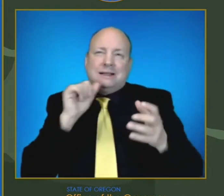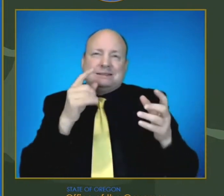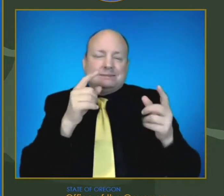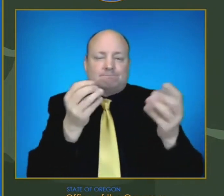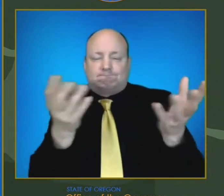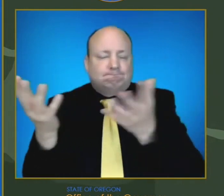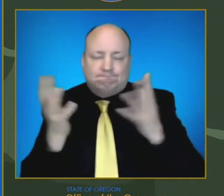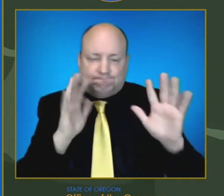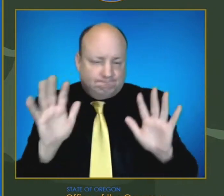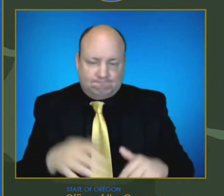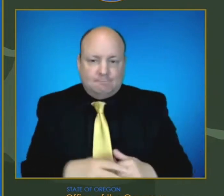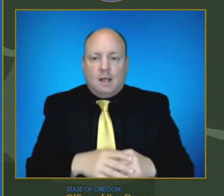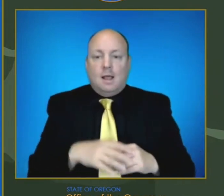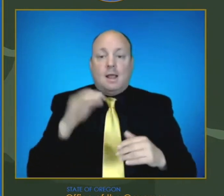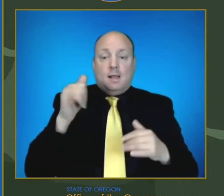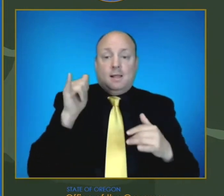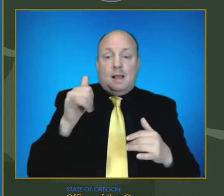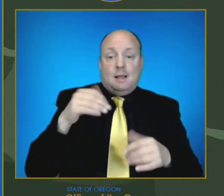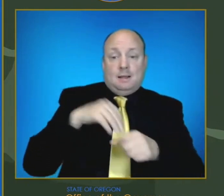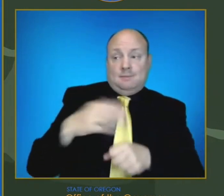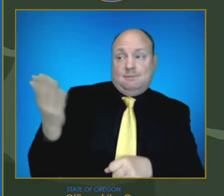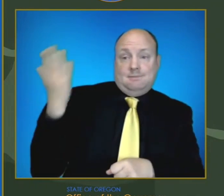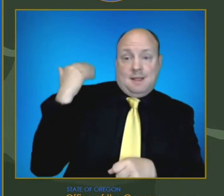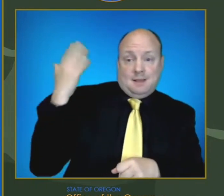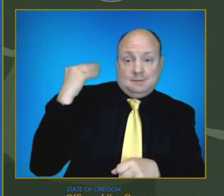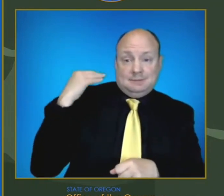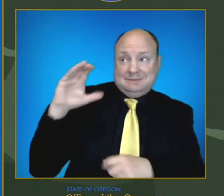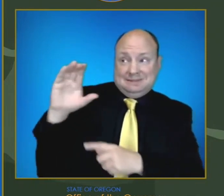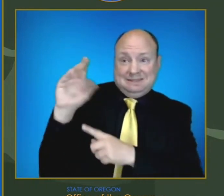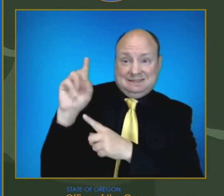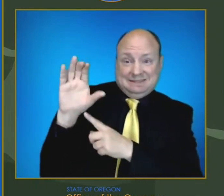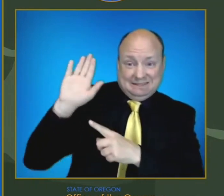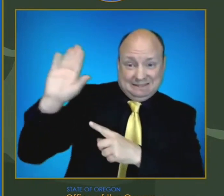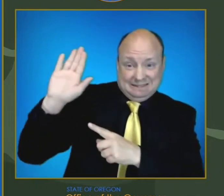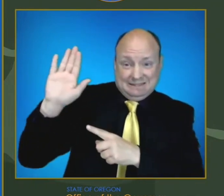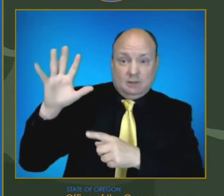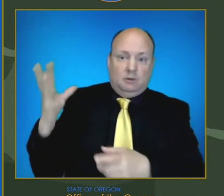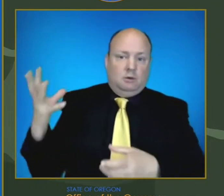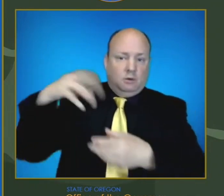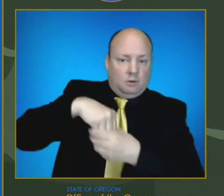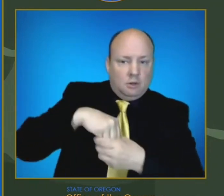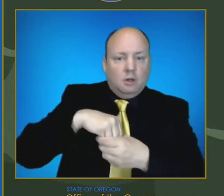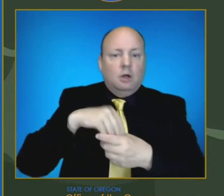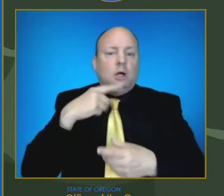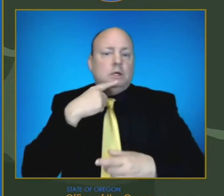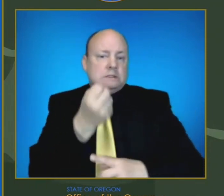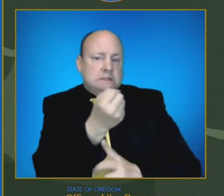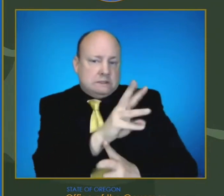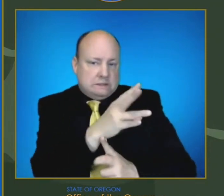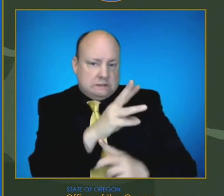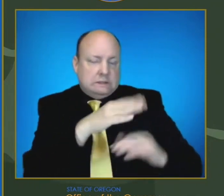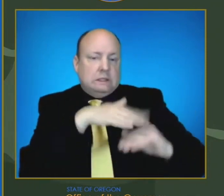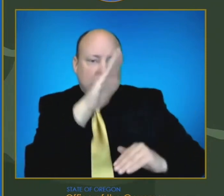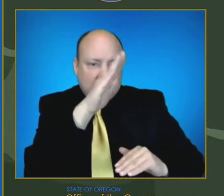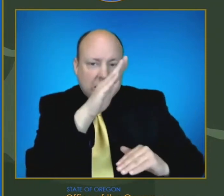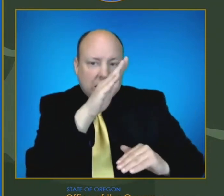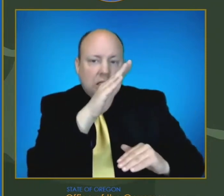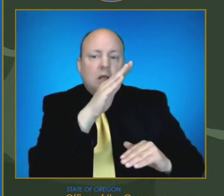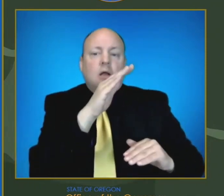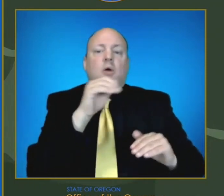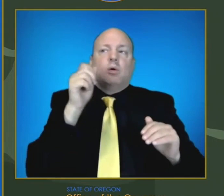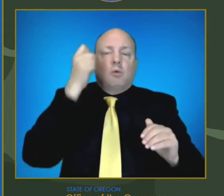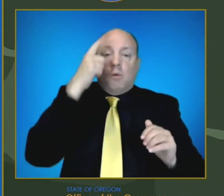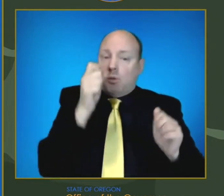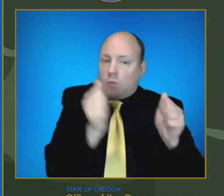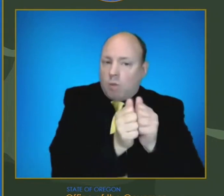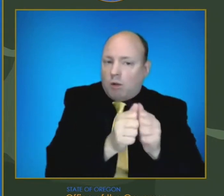CDC reported all eligibles in their data reports, which included 16 and 17-year-olds with adults. That's why you've seen some definitions of our